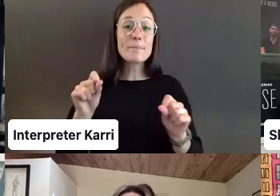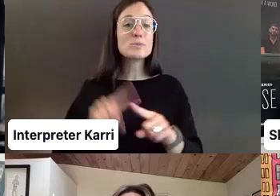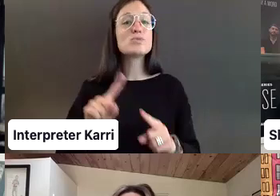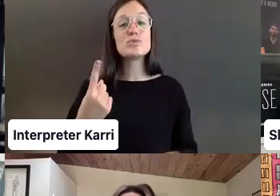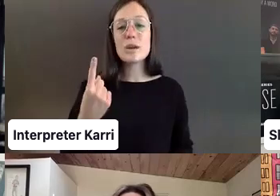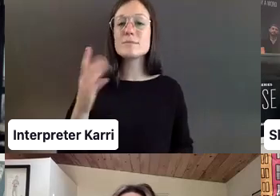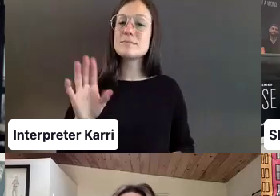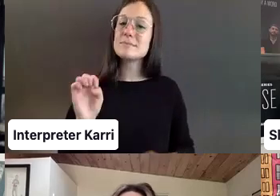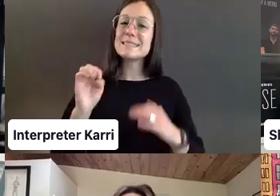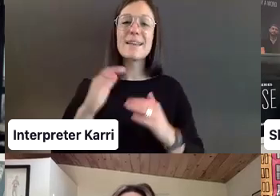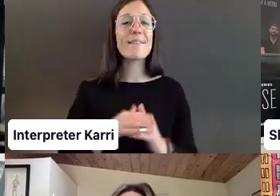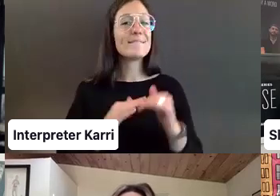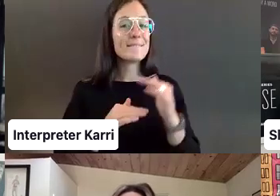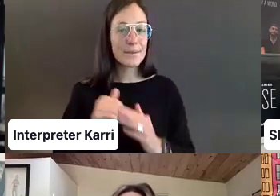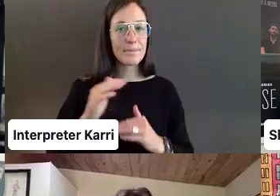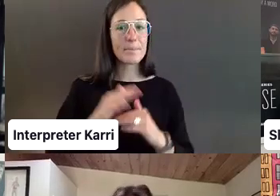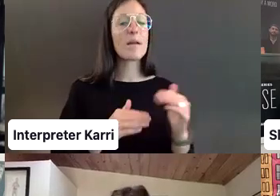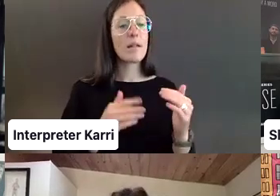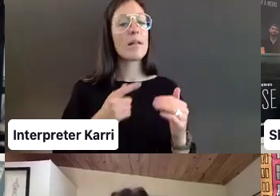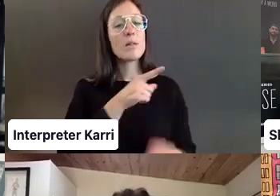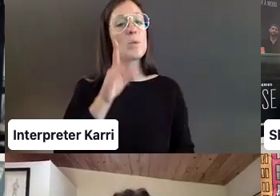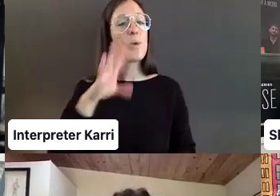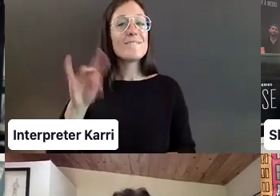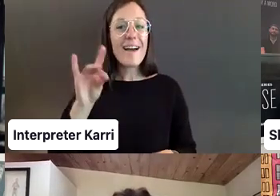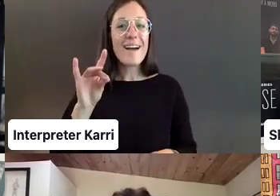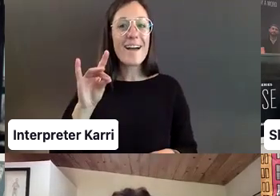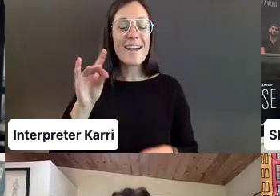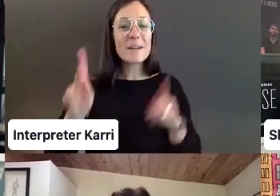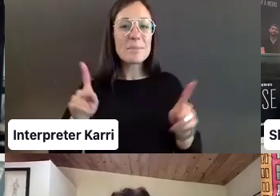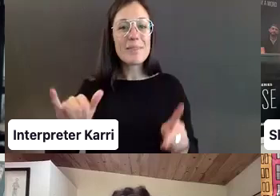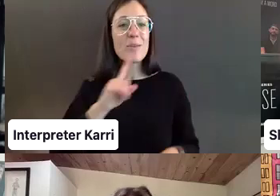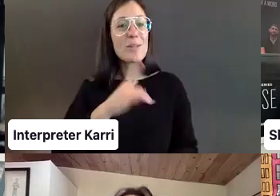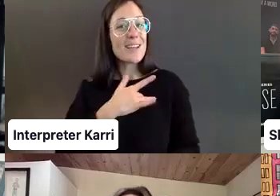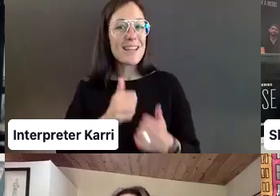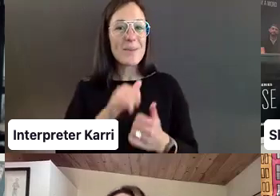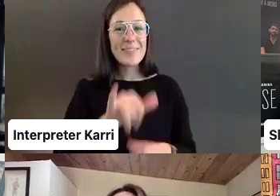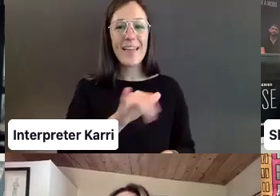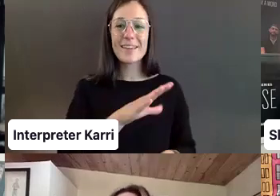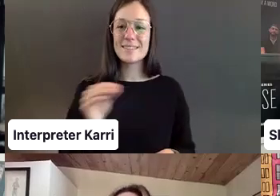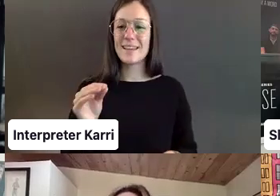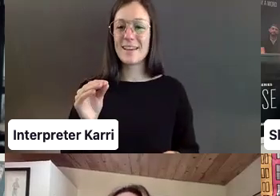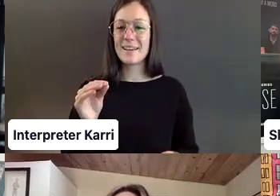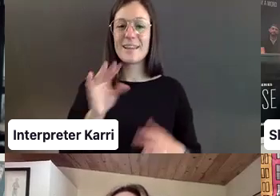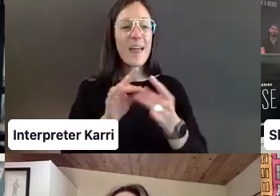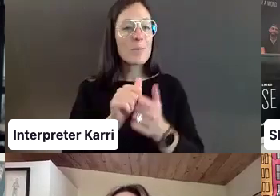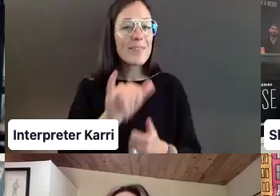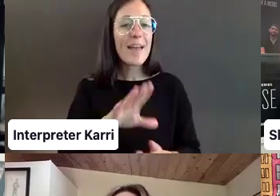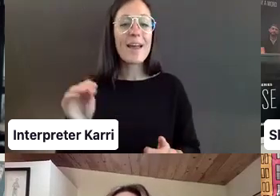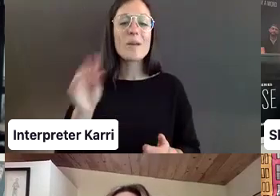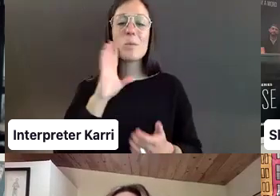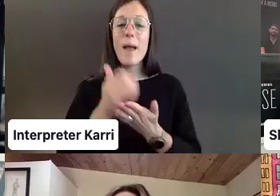comfortably be you, the more you will find those people that resonate with that and that help